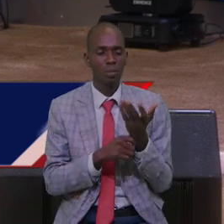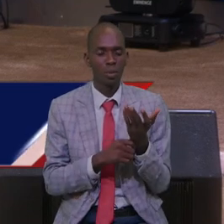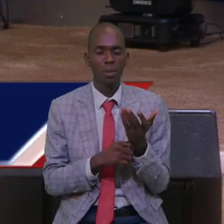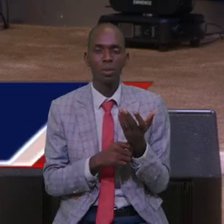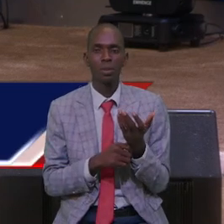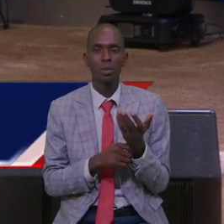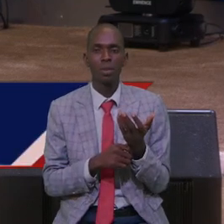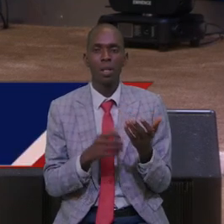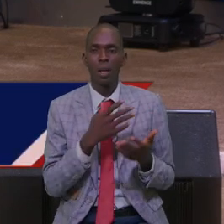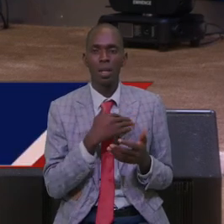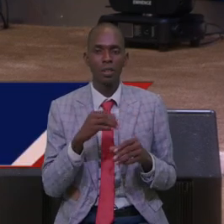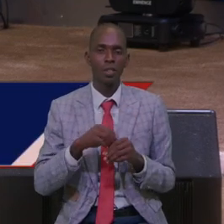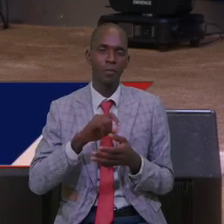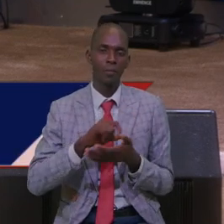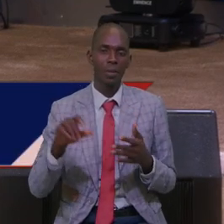then in